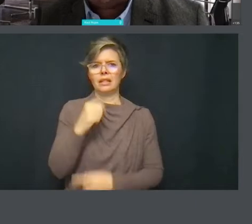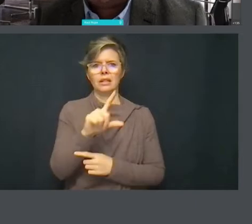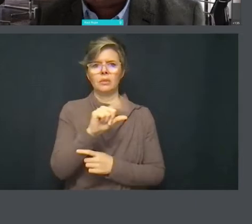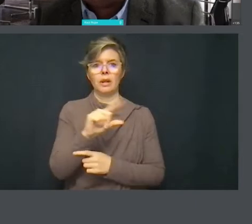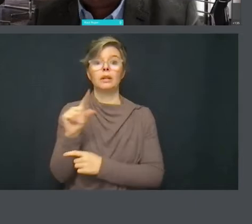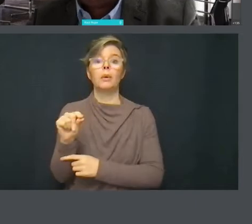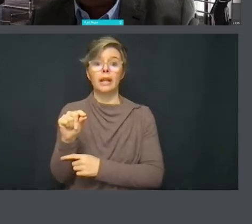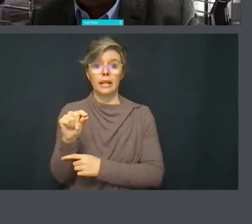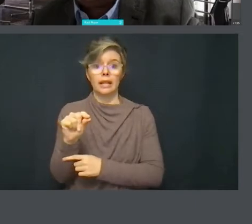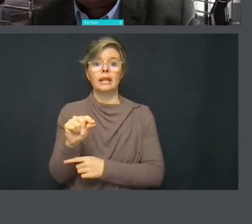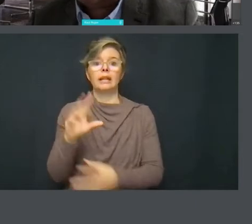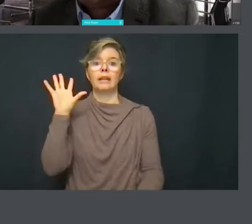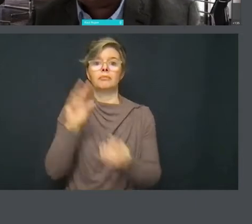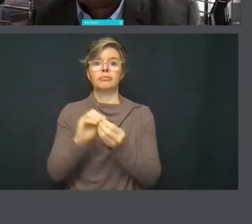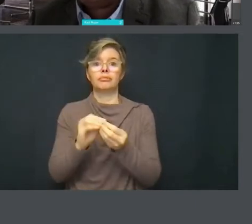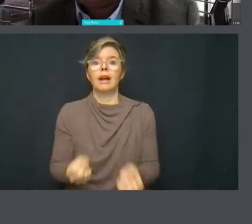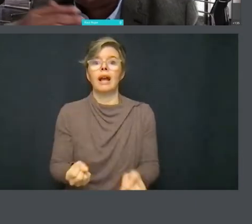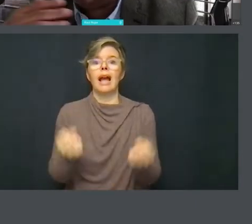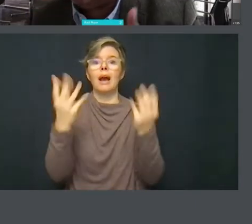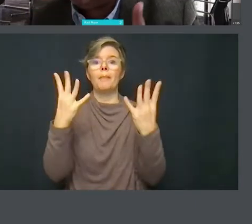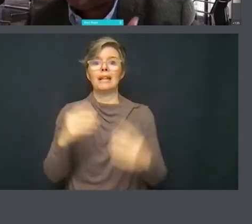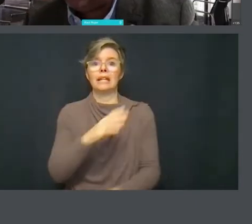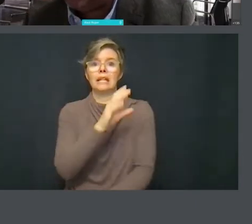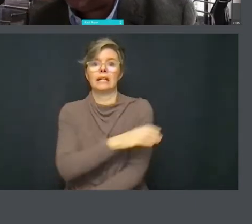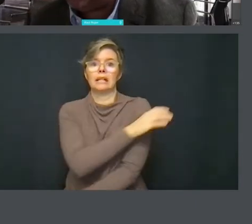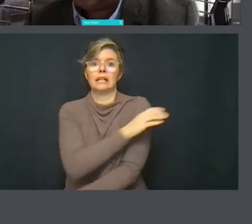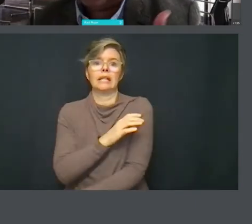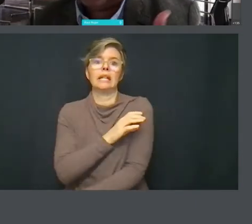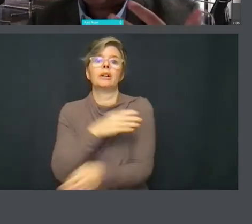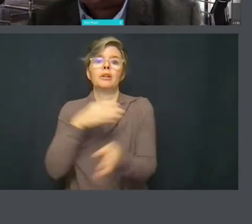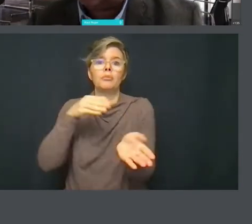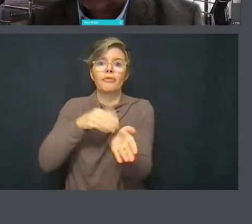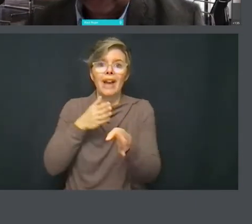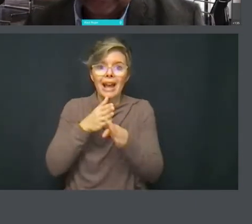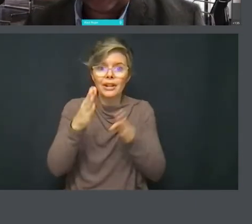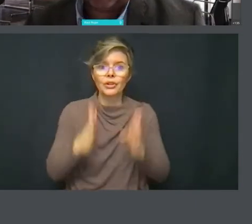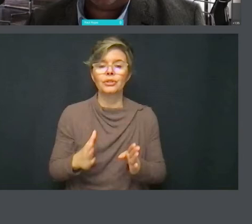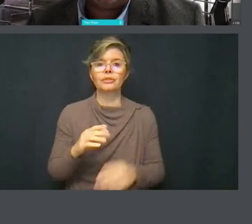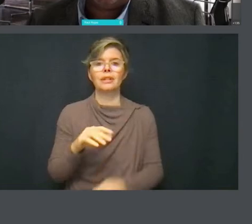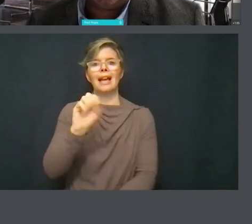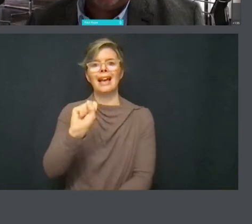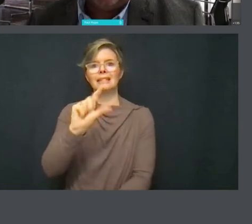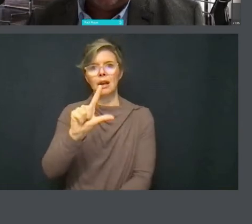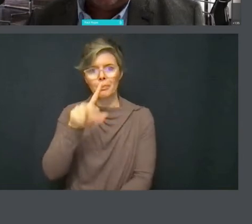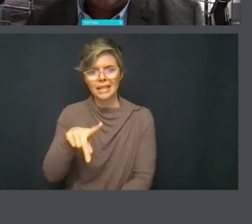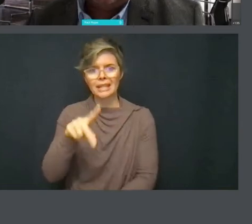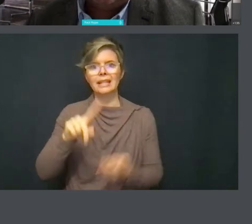providers. This is including both speech language pathologists, audiologists, folks with dual certification.